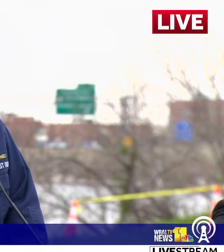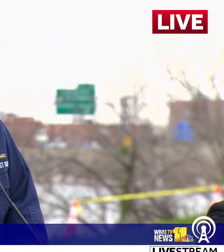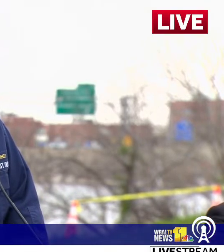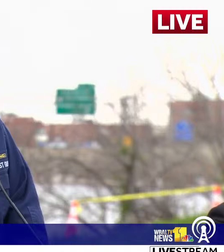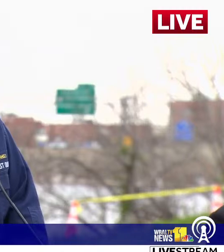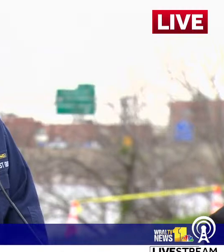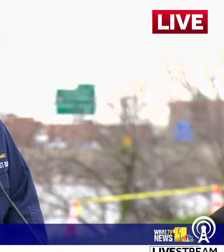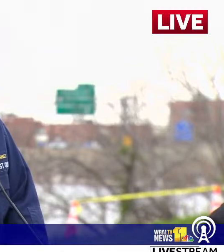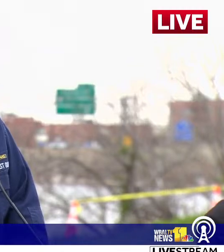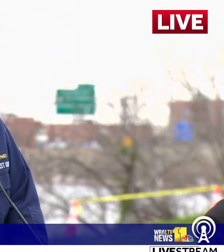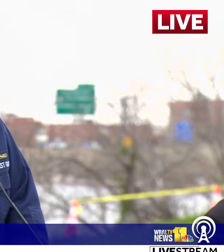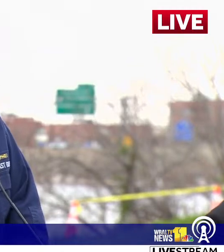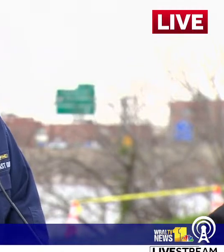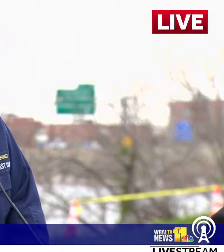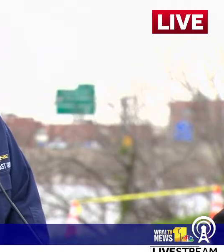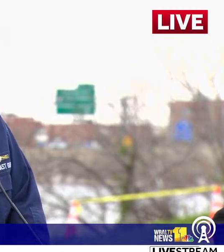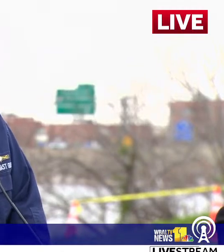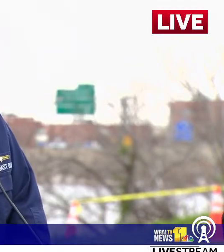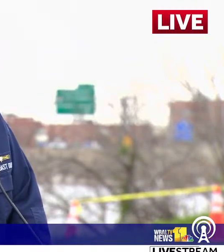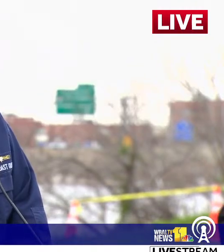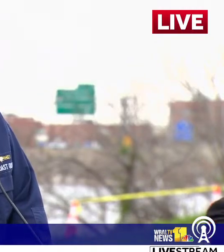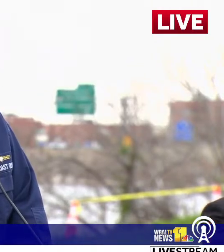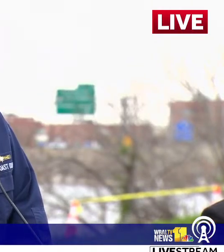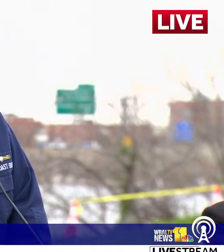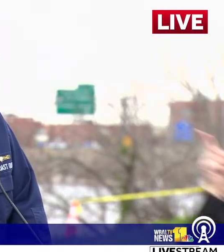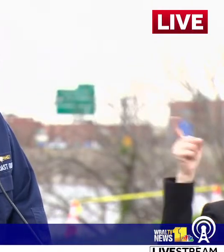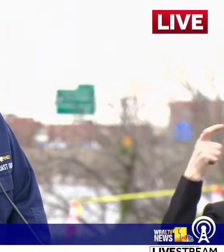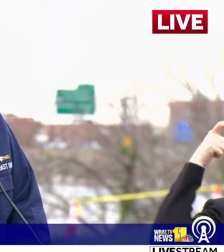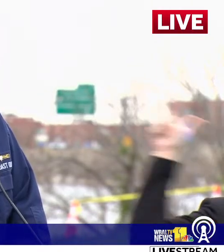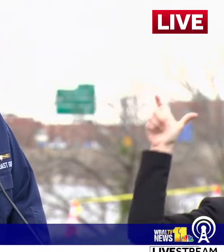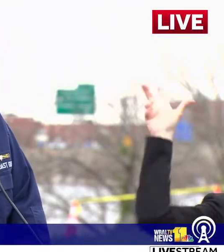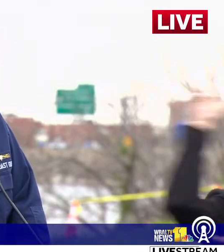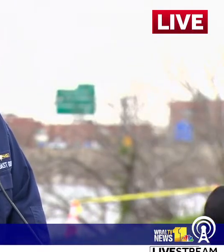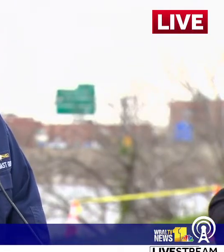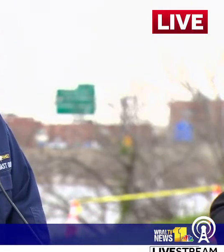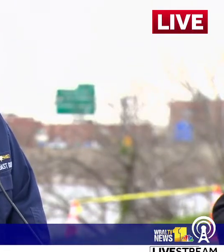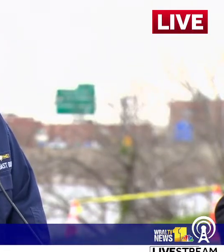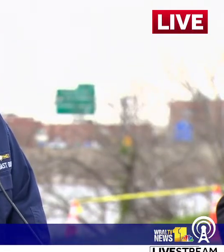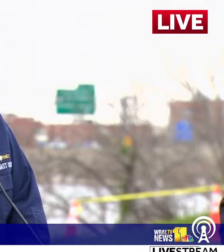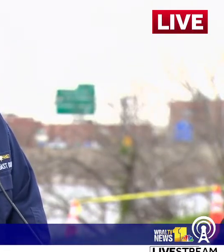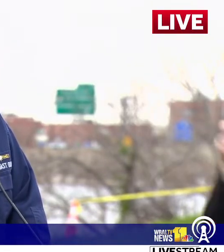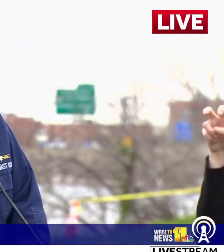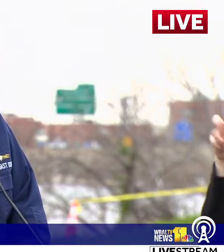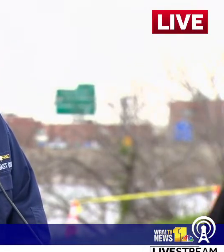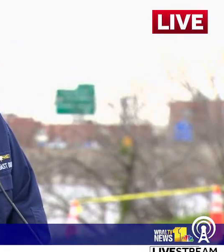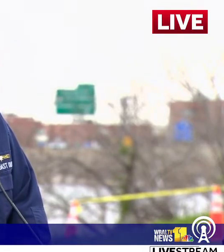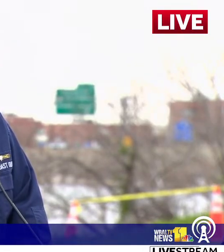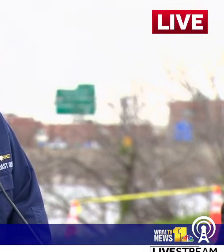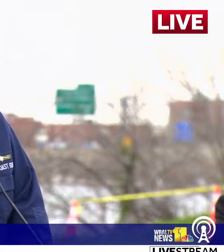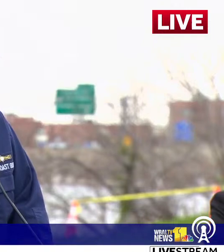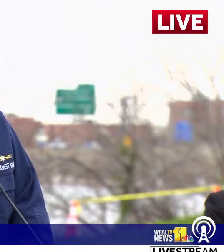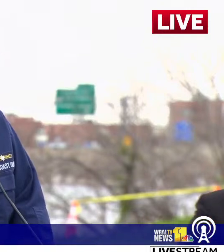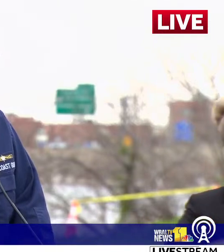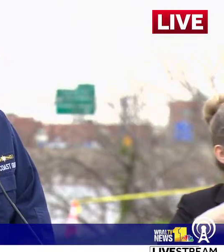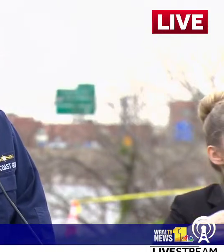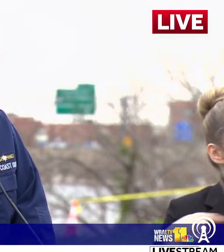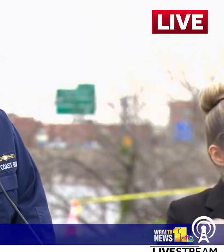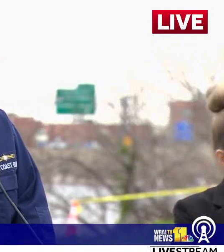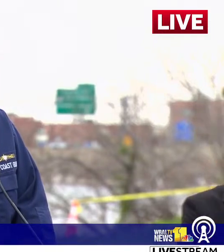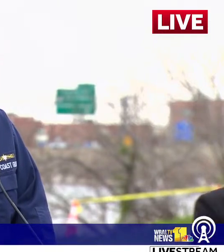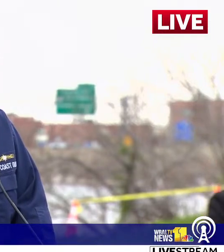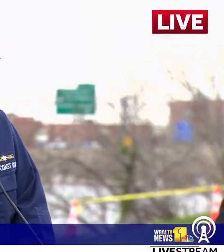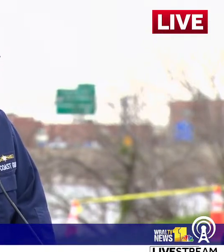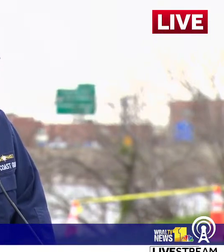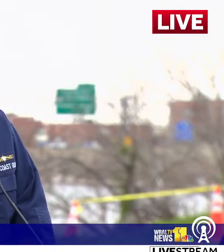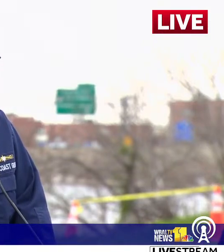when I think we'll be using that larger crane. But we're not going to waste any time with the assets we have available to us because, again,